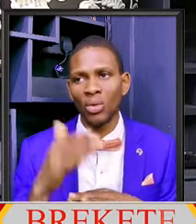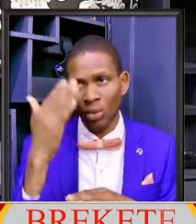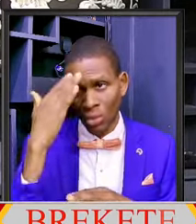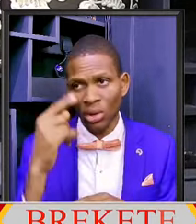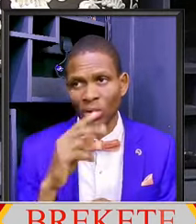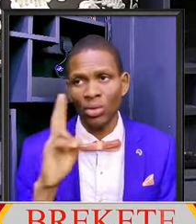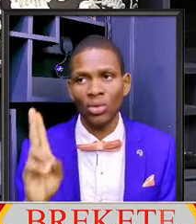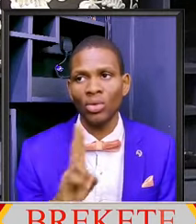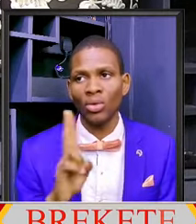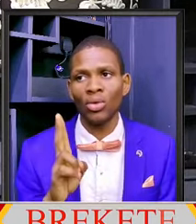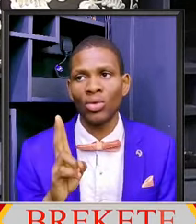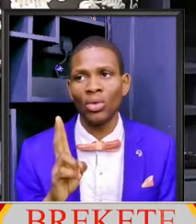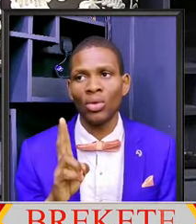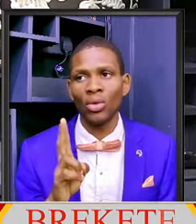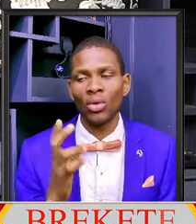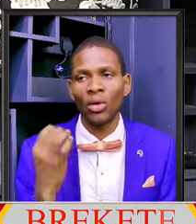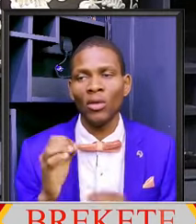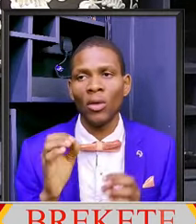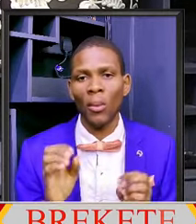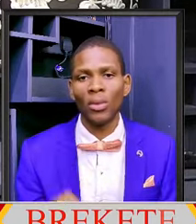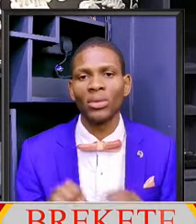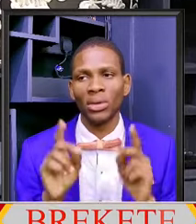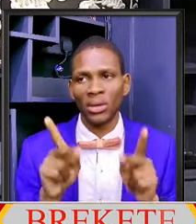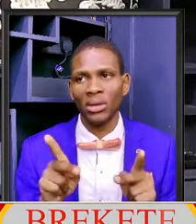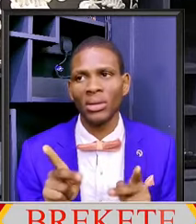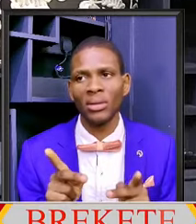the use of opportunity.